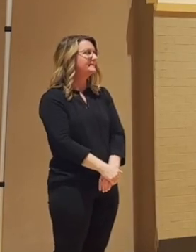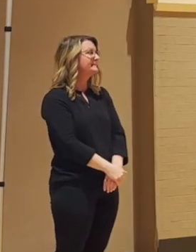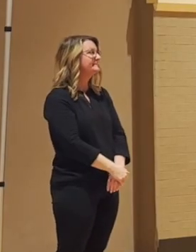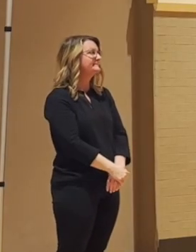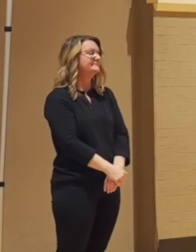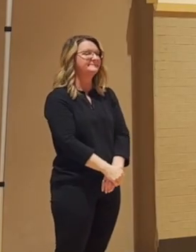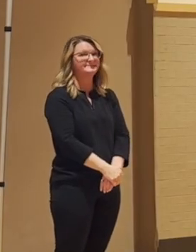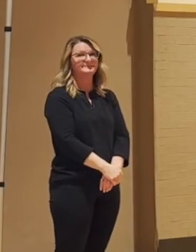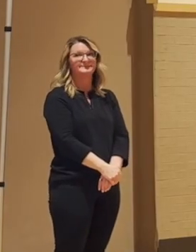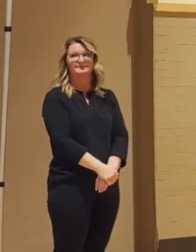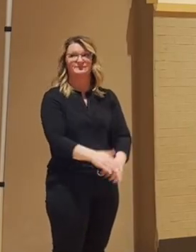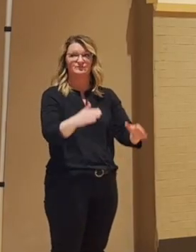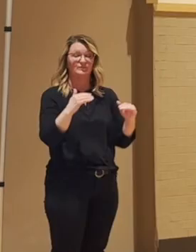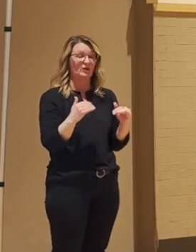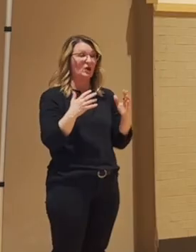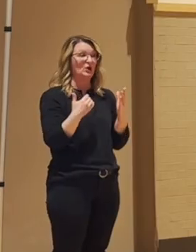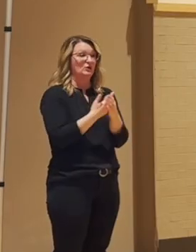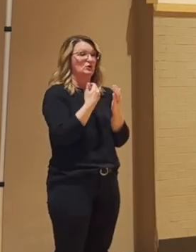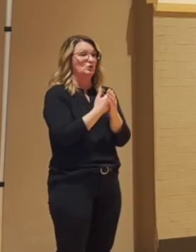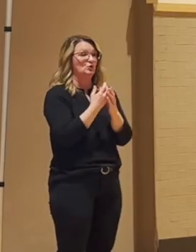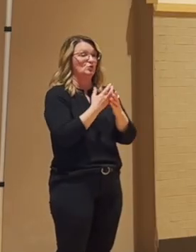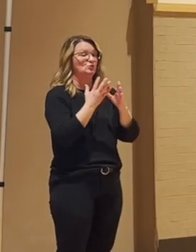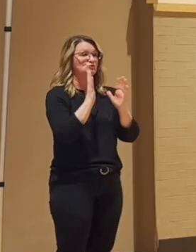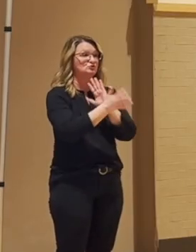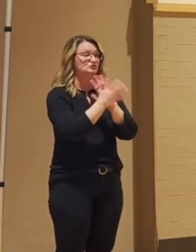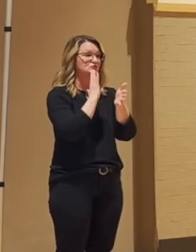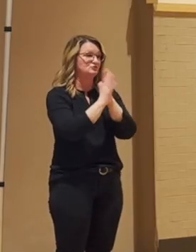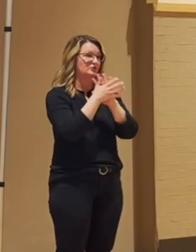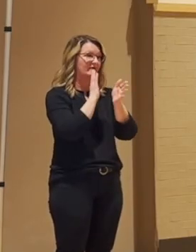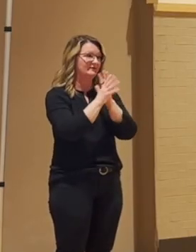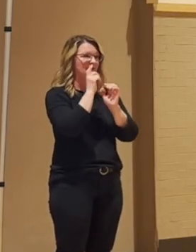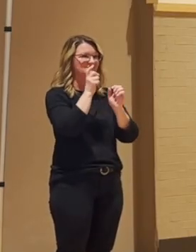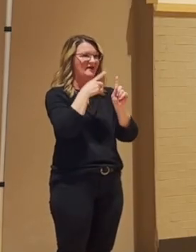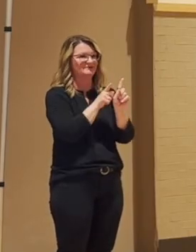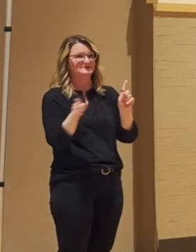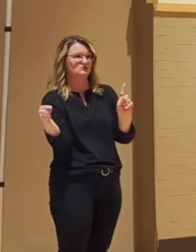Also, new traffic patterns, of course, because you'll have detours and things like that.